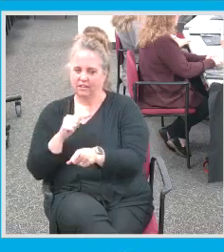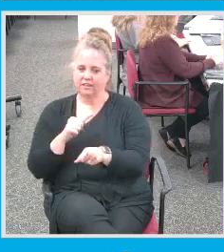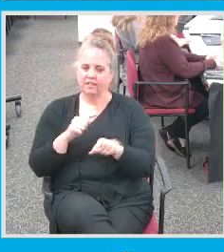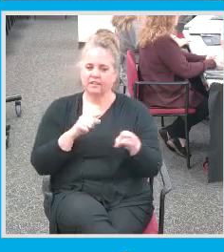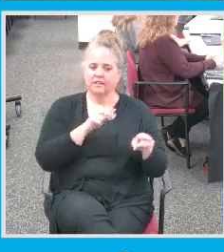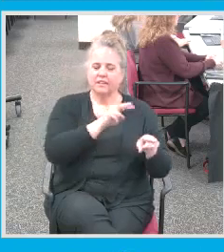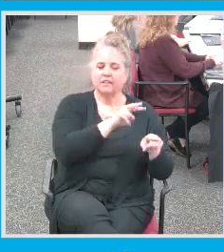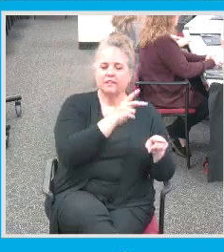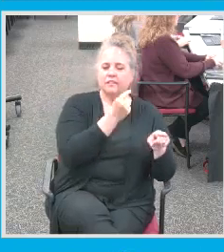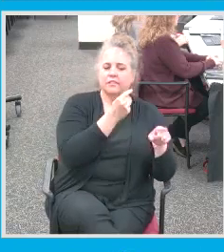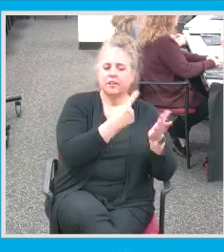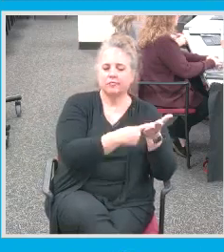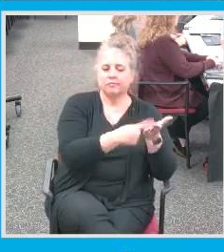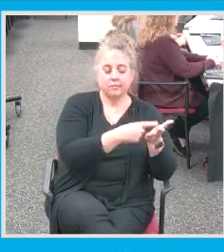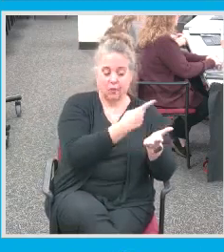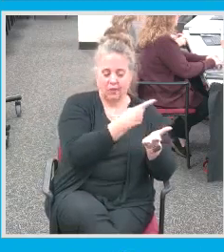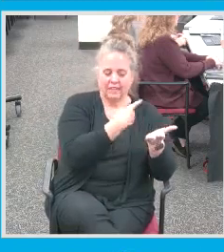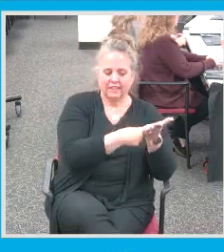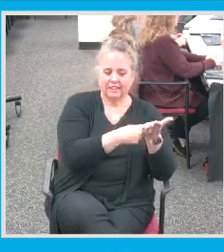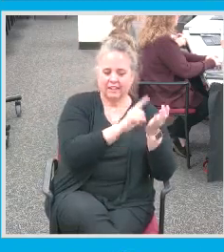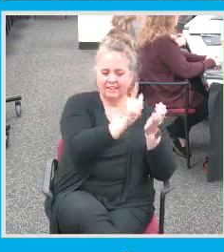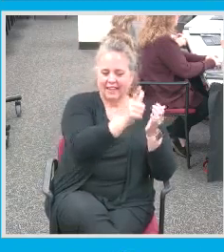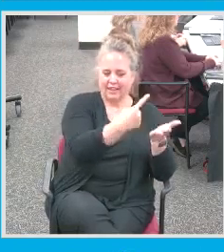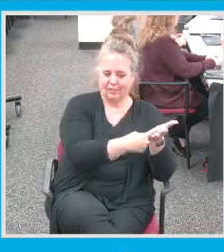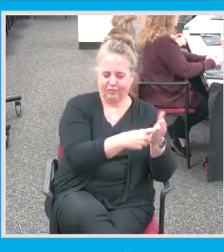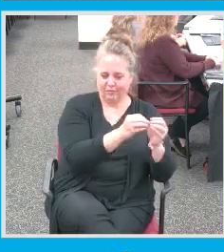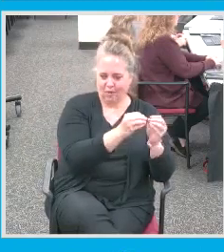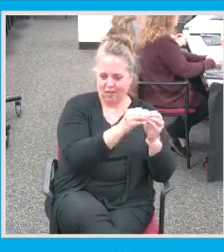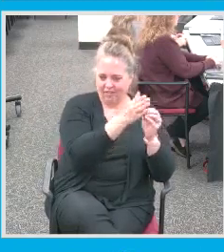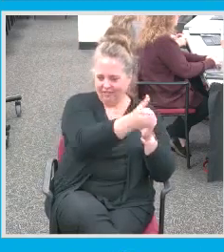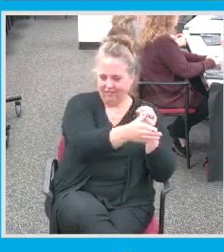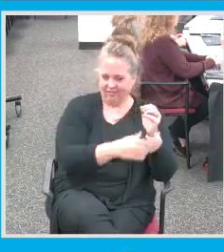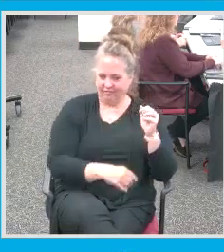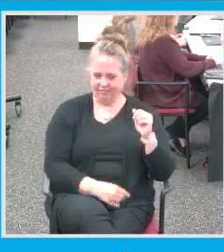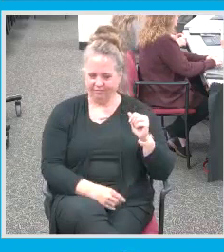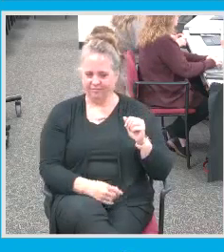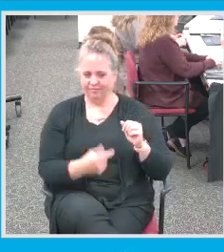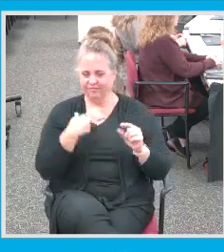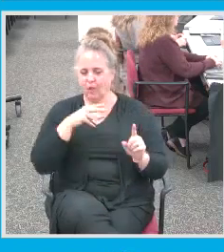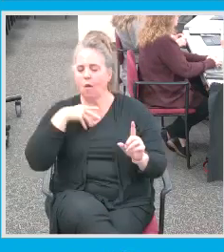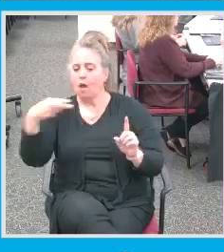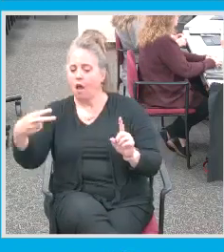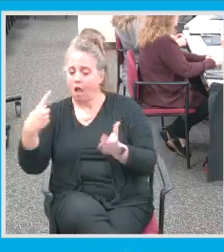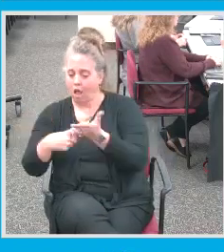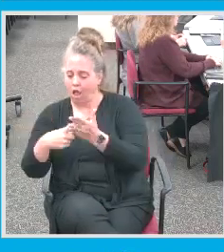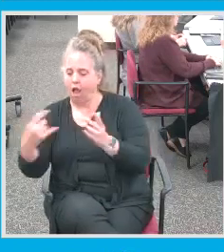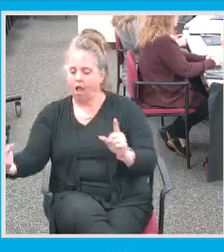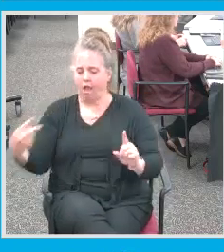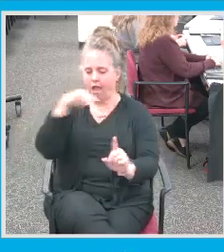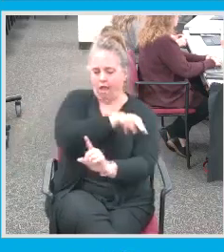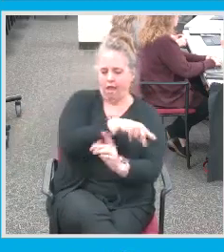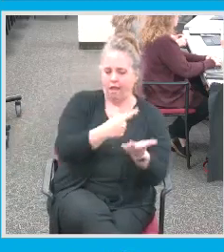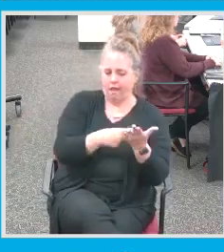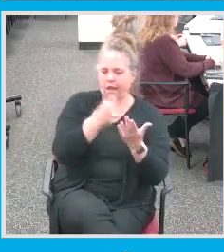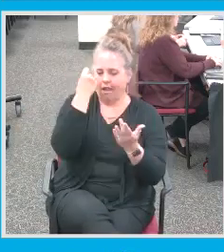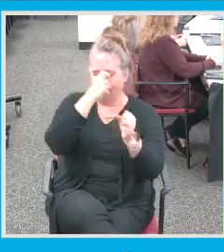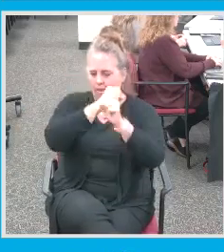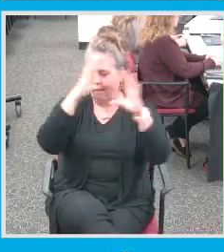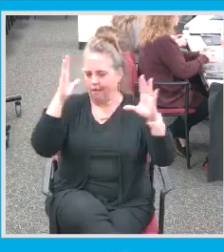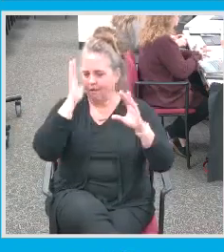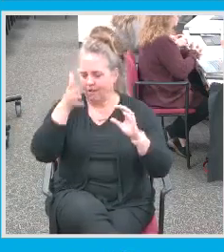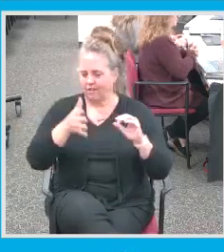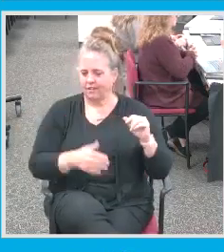it's important to have that other side put out there, that there's a reason